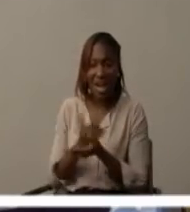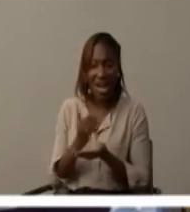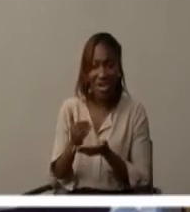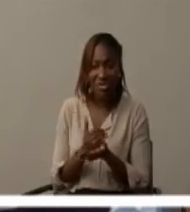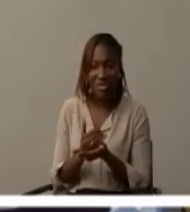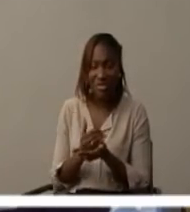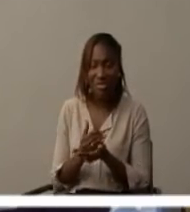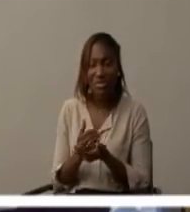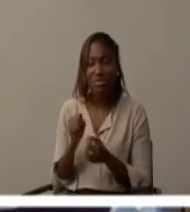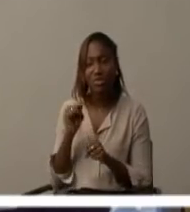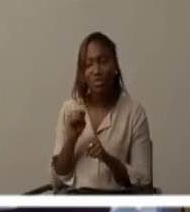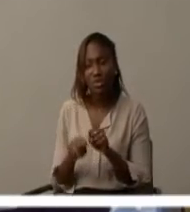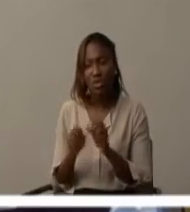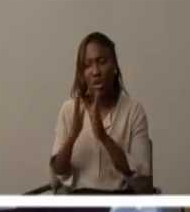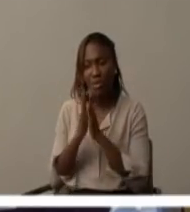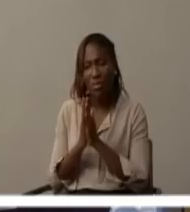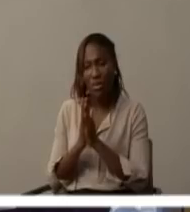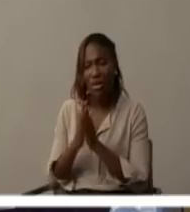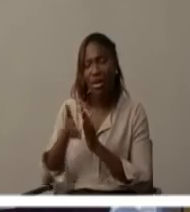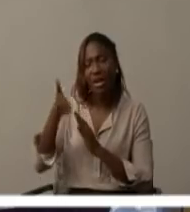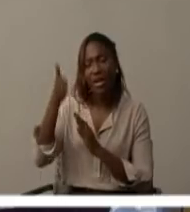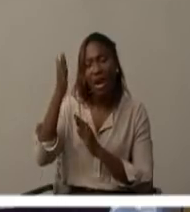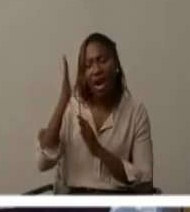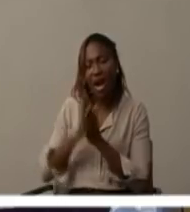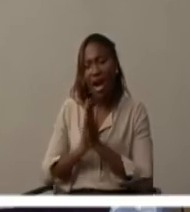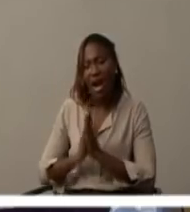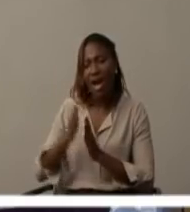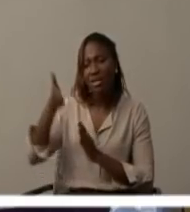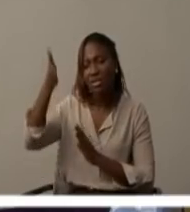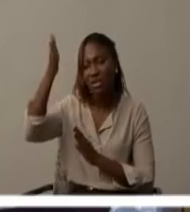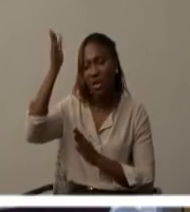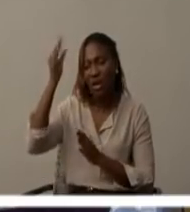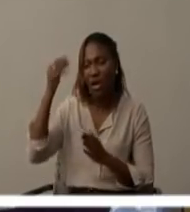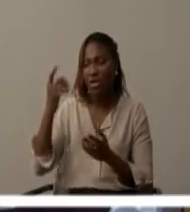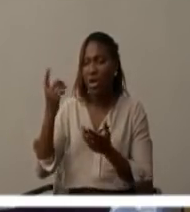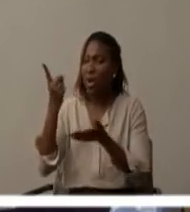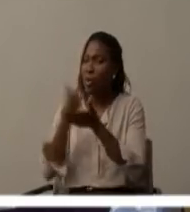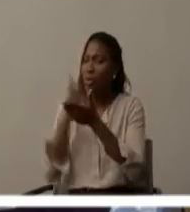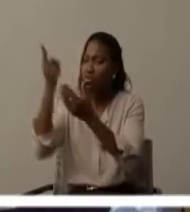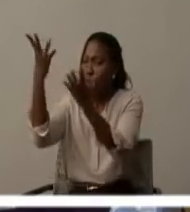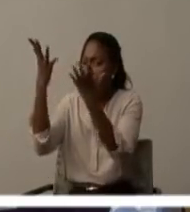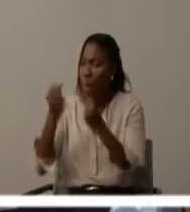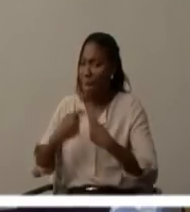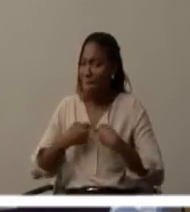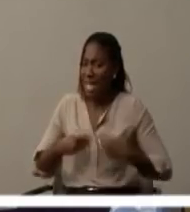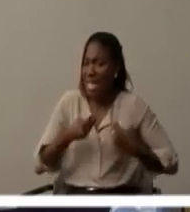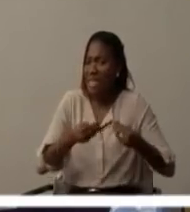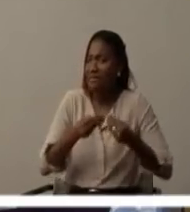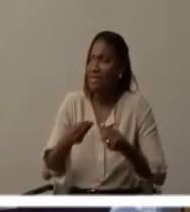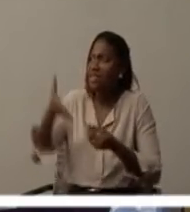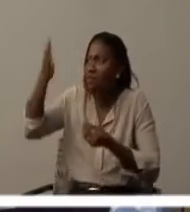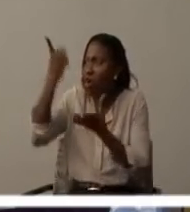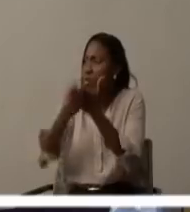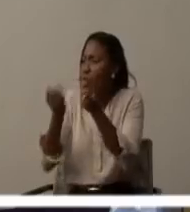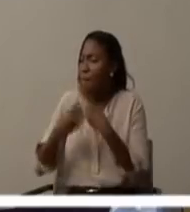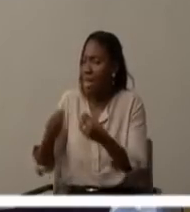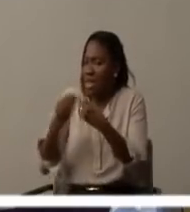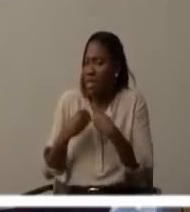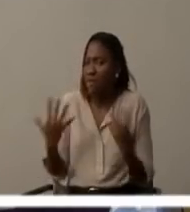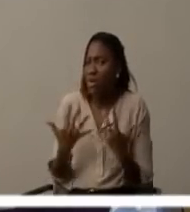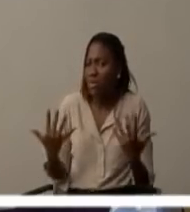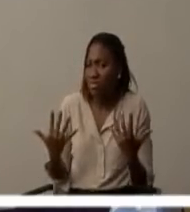Just pray and ask God what he wants you to give. And just keep putting it aside. And when that time comes, we will know